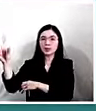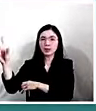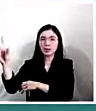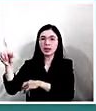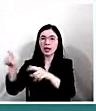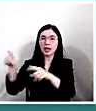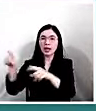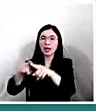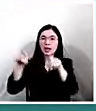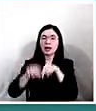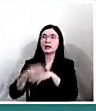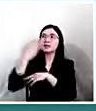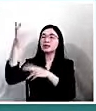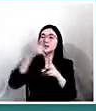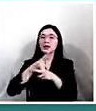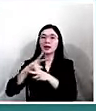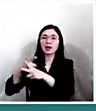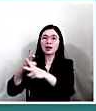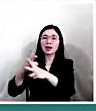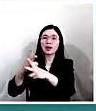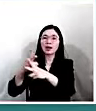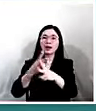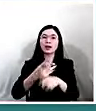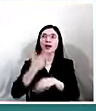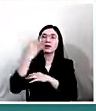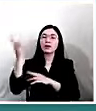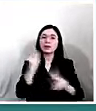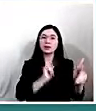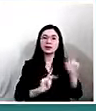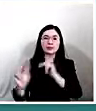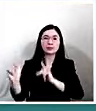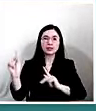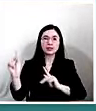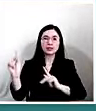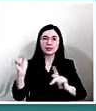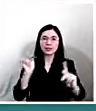Lord, as you favor your people.